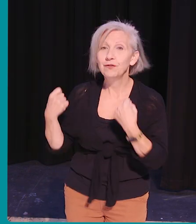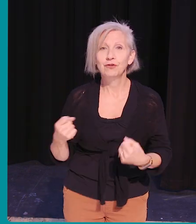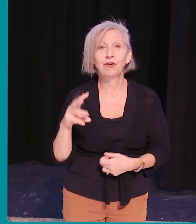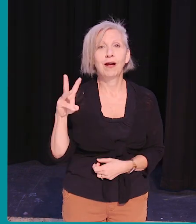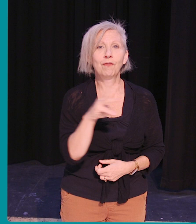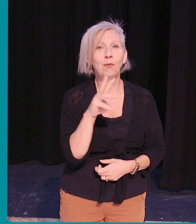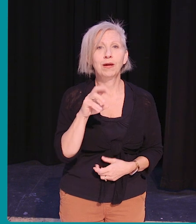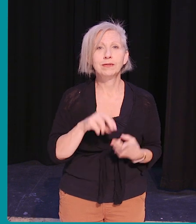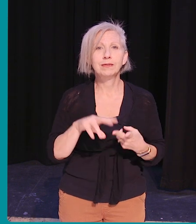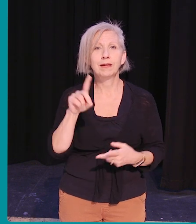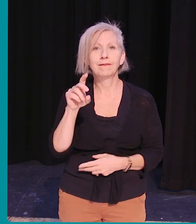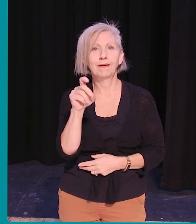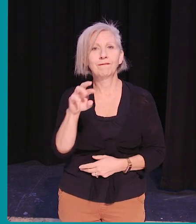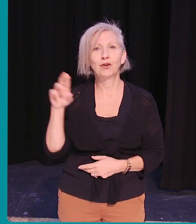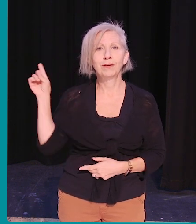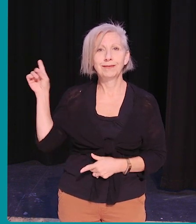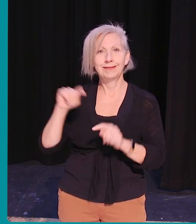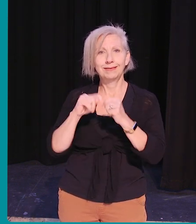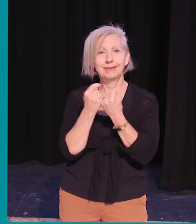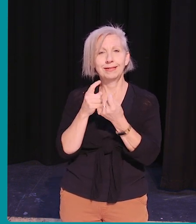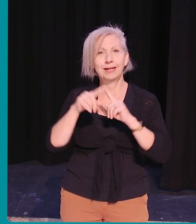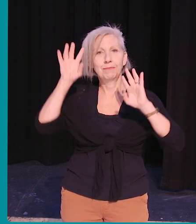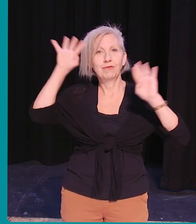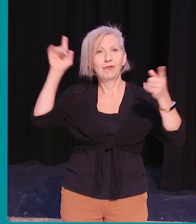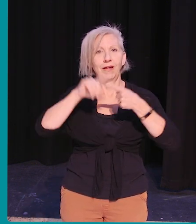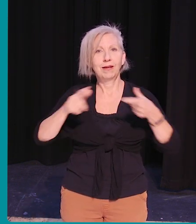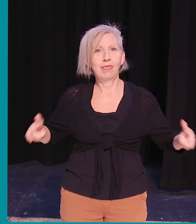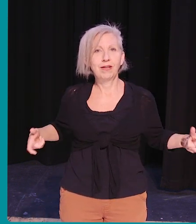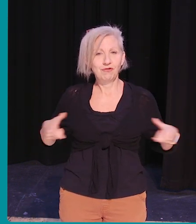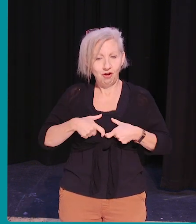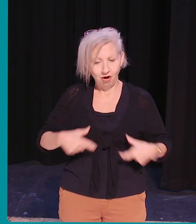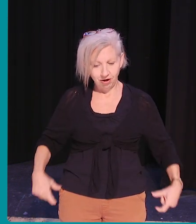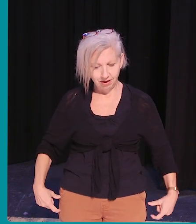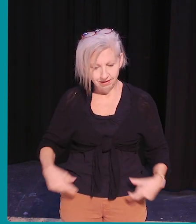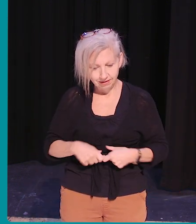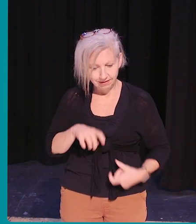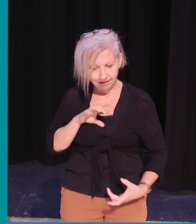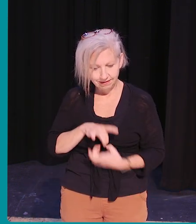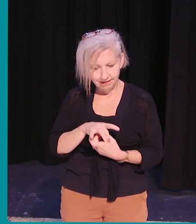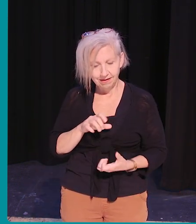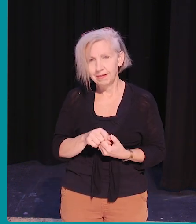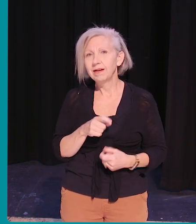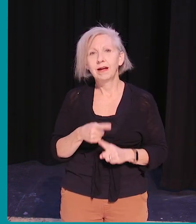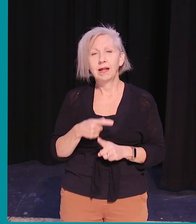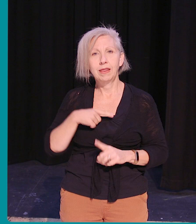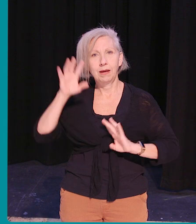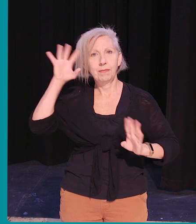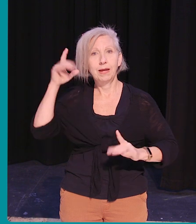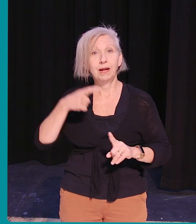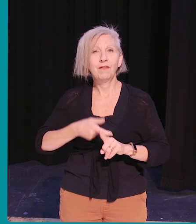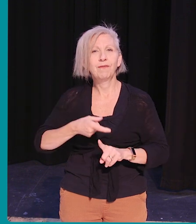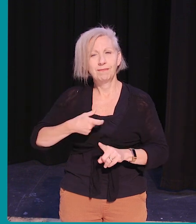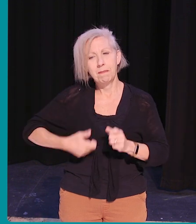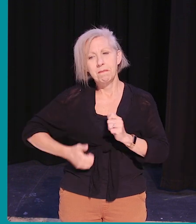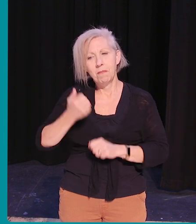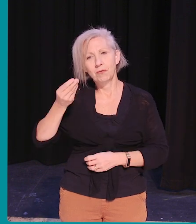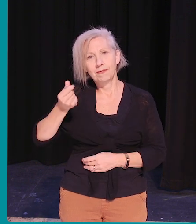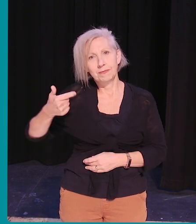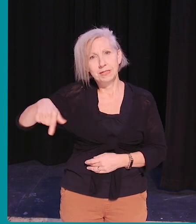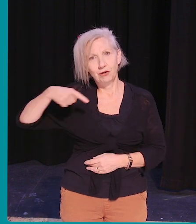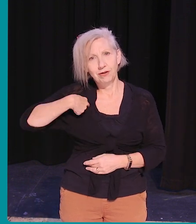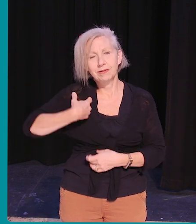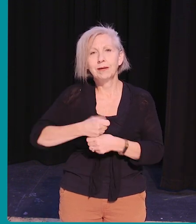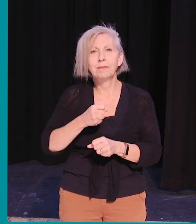have created this harness, right, from scratch. It's made out of water repellent materials as much as possible because we don't want them to